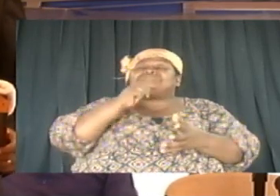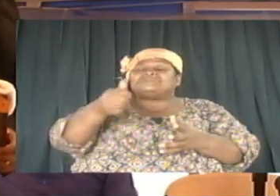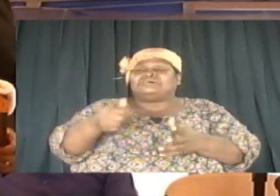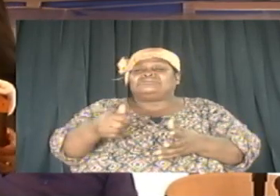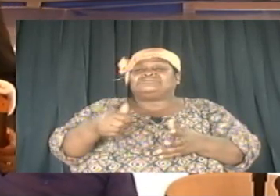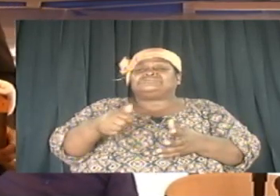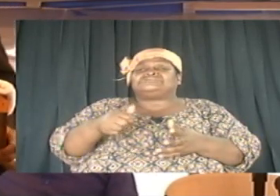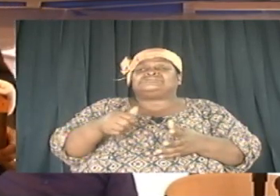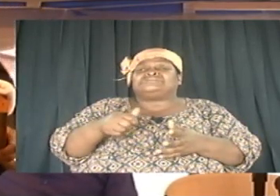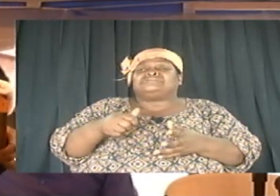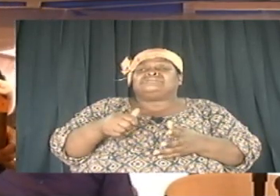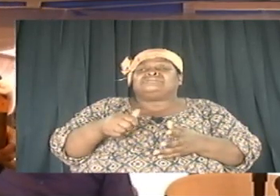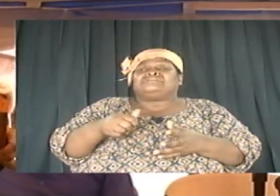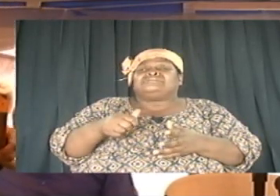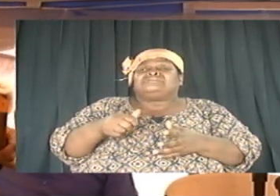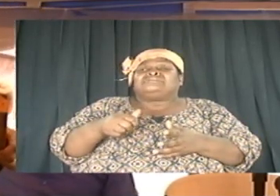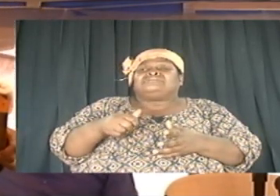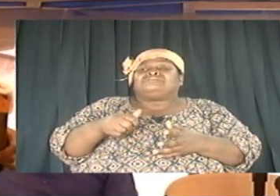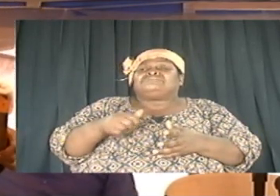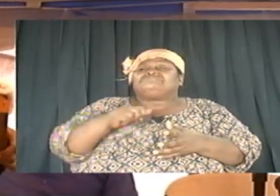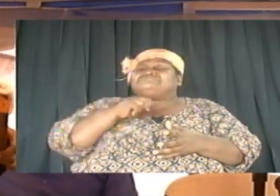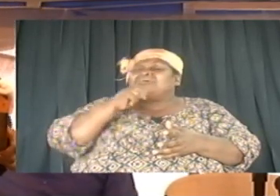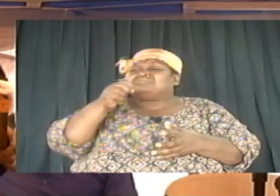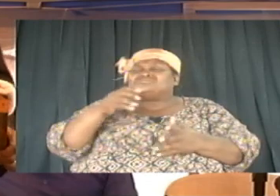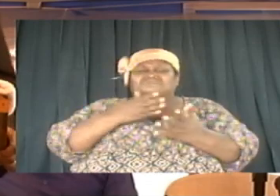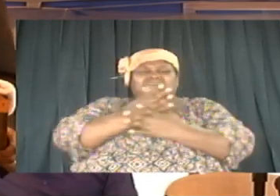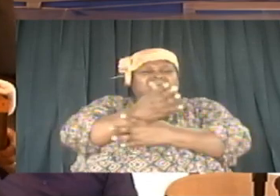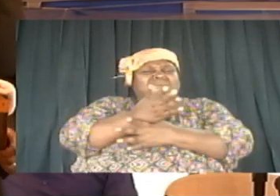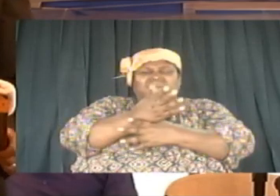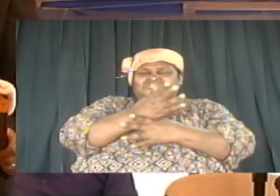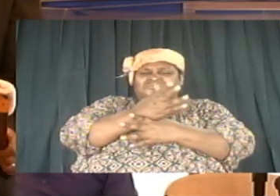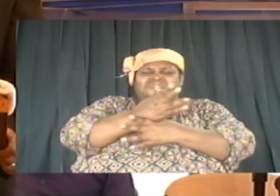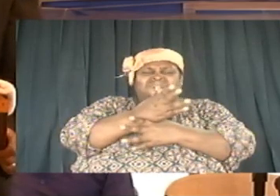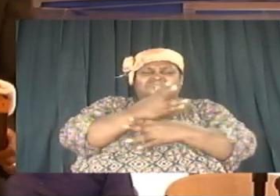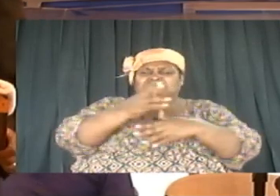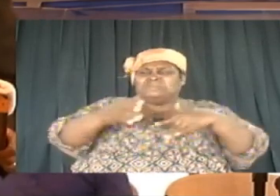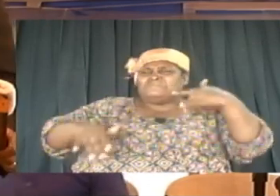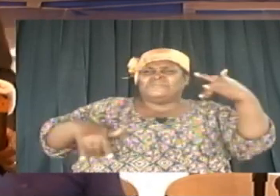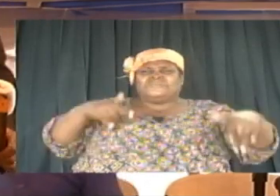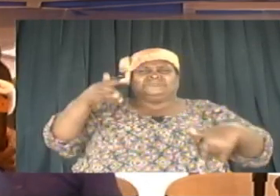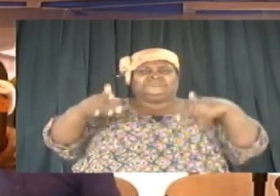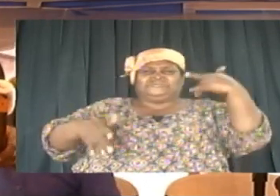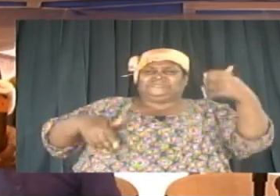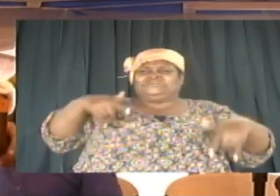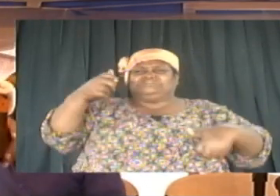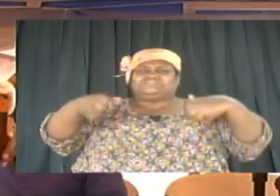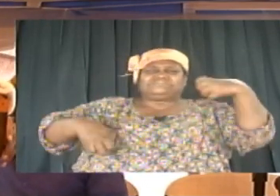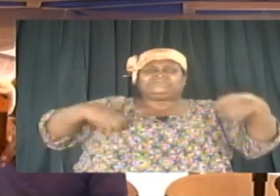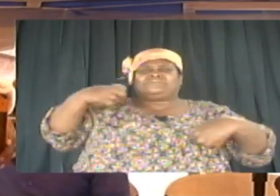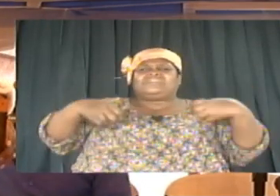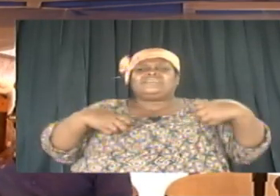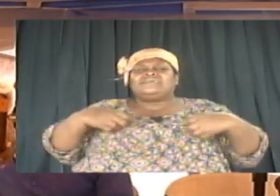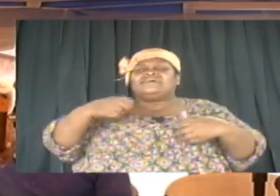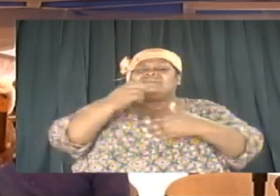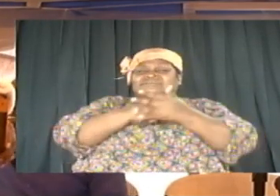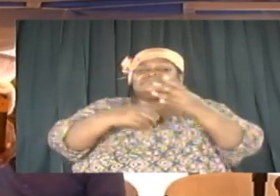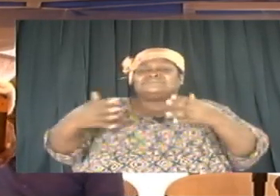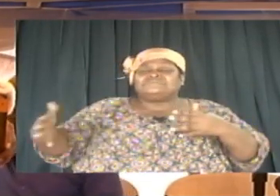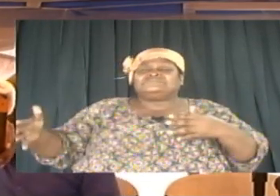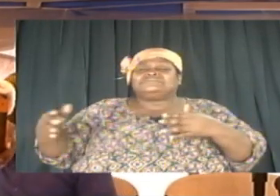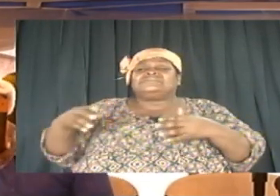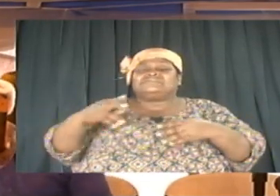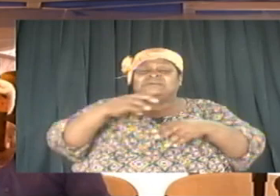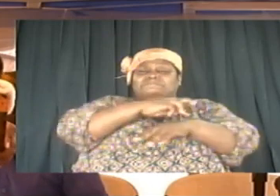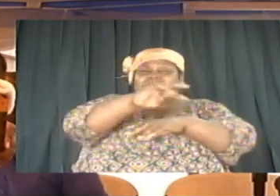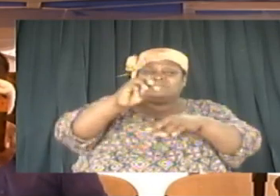a mere going through the motion, but this is something that ministers to the people